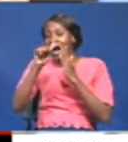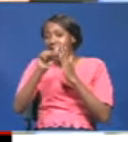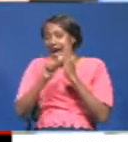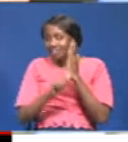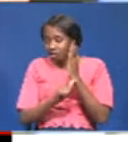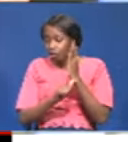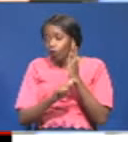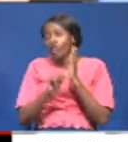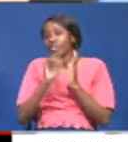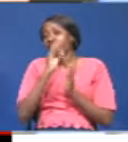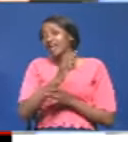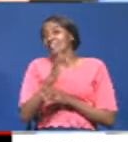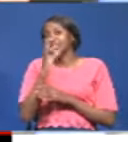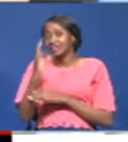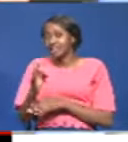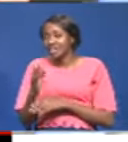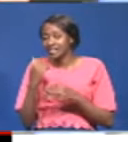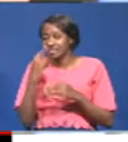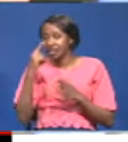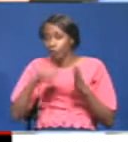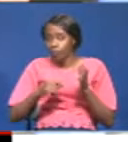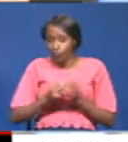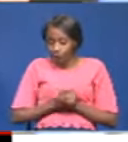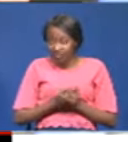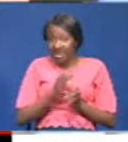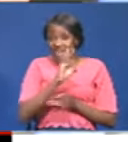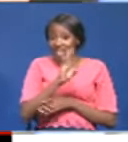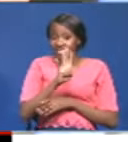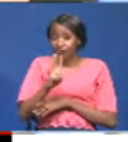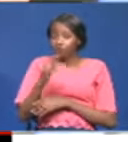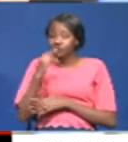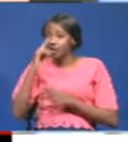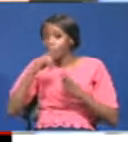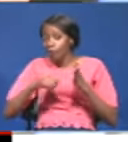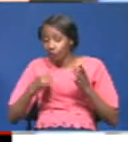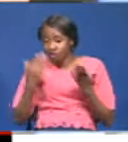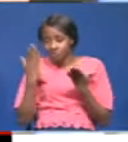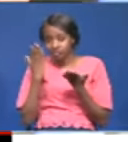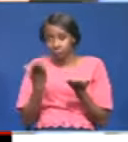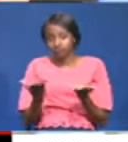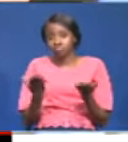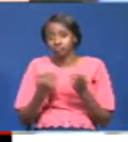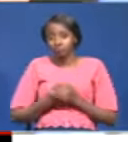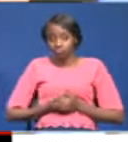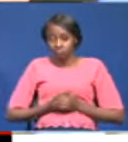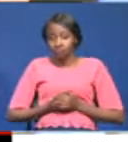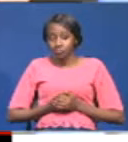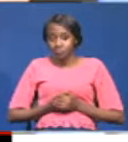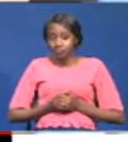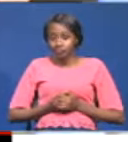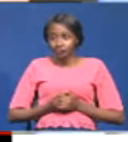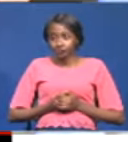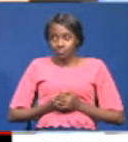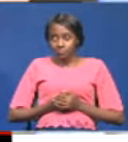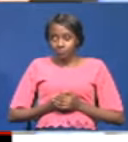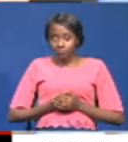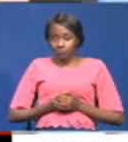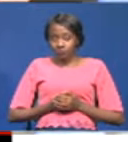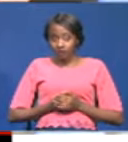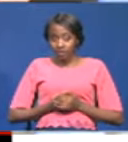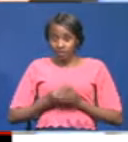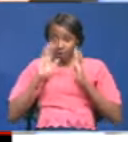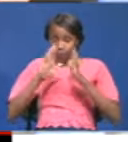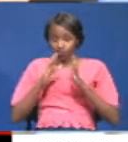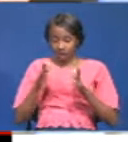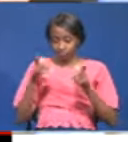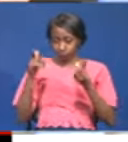of speech. Article 34 gives you, your media houses like yours, freedom, of course, to broadcast. But